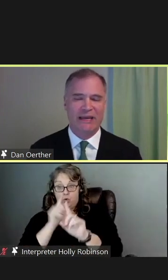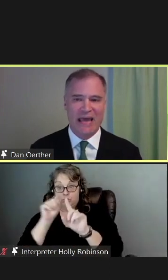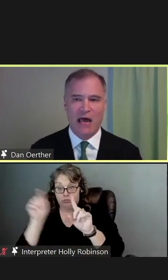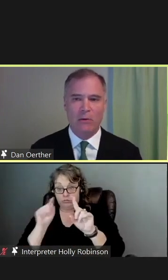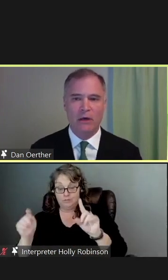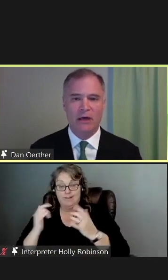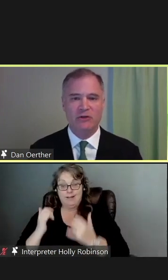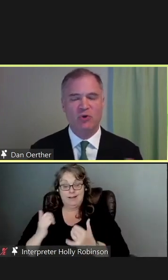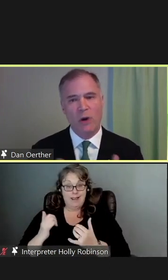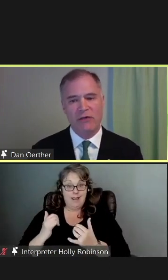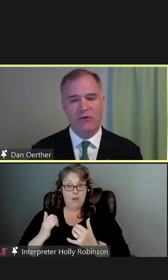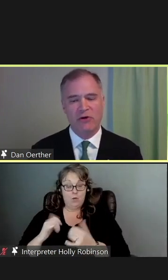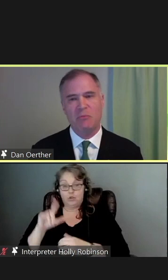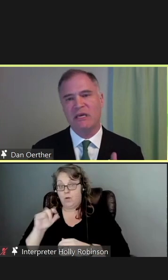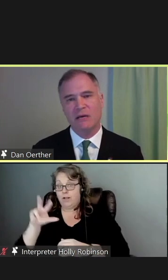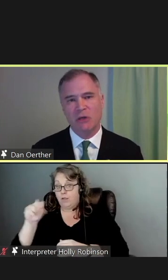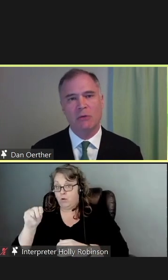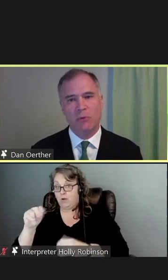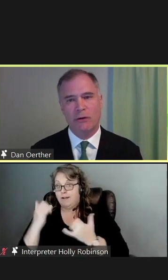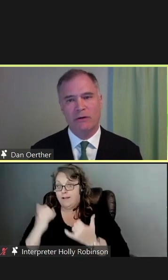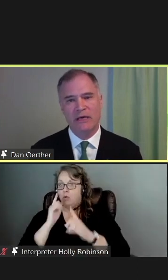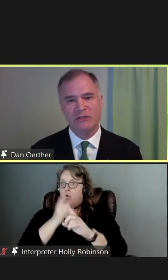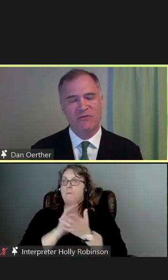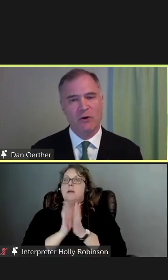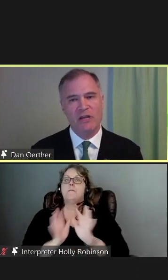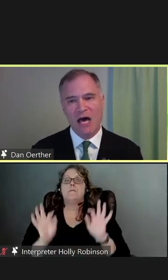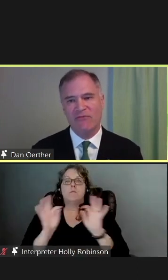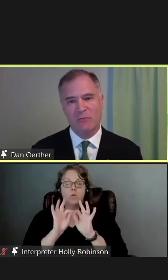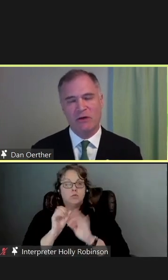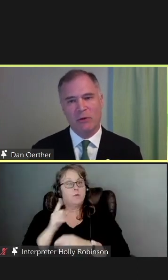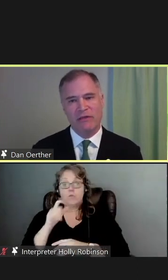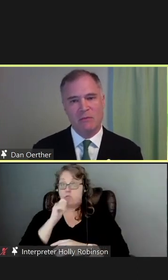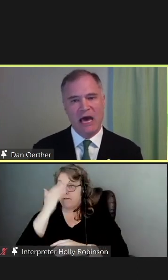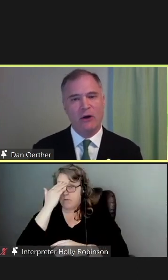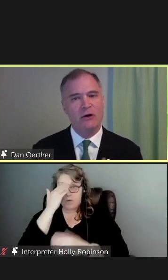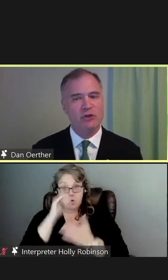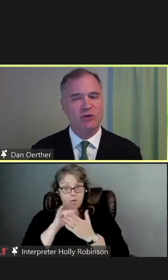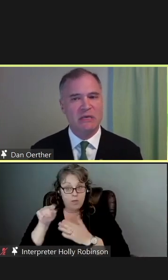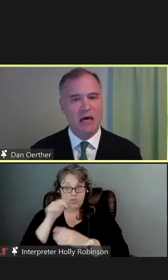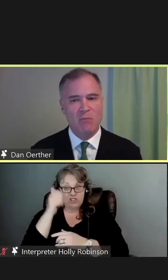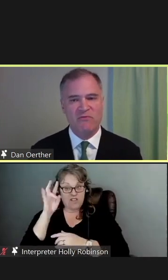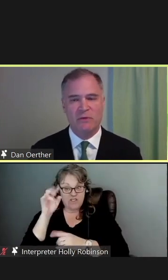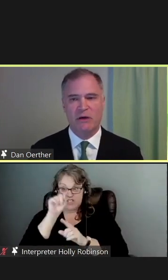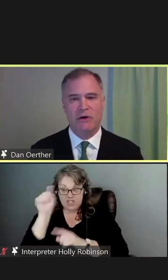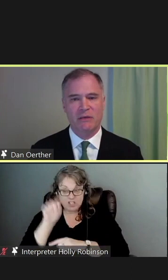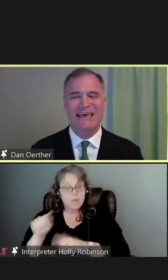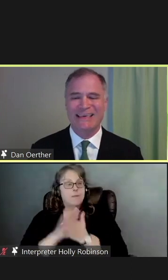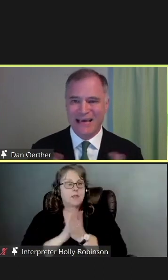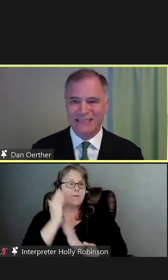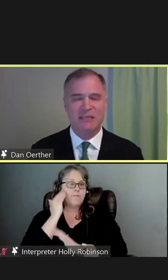between now and 2030 become so important. So if you're not familiar with them, I urge you to become familiar